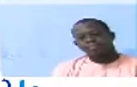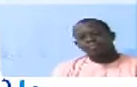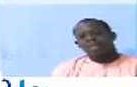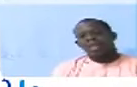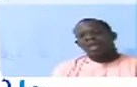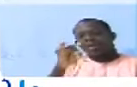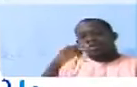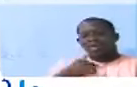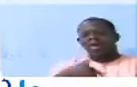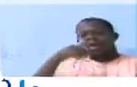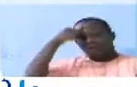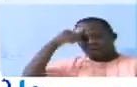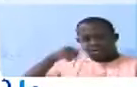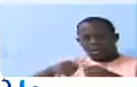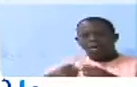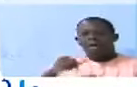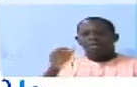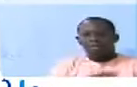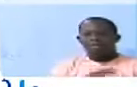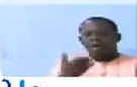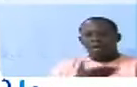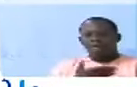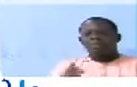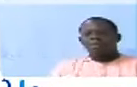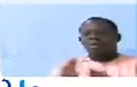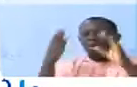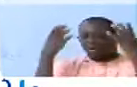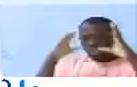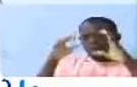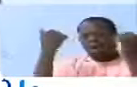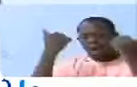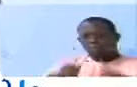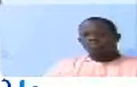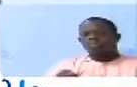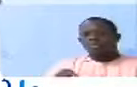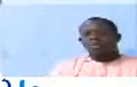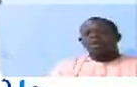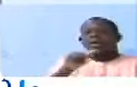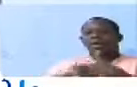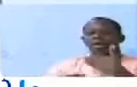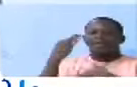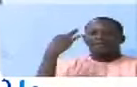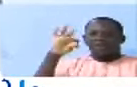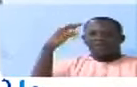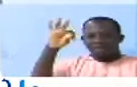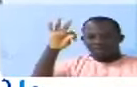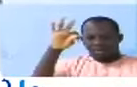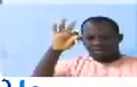If I can remember, there was some disturbances in